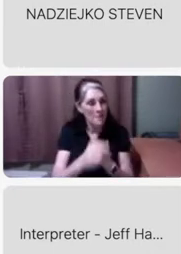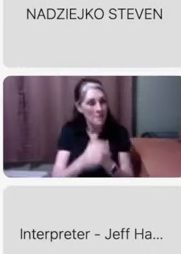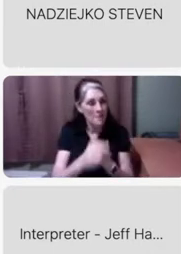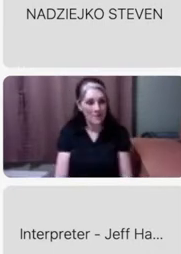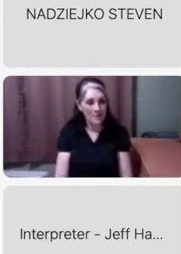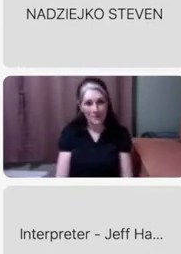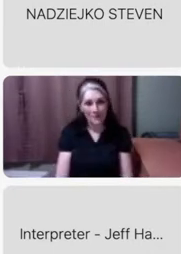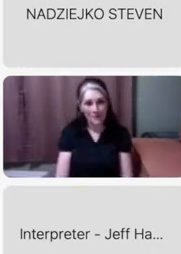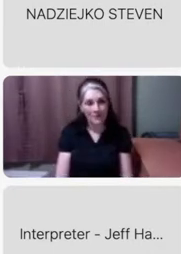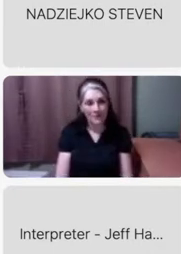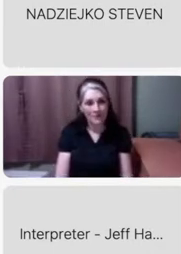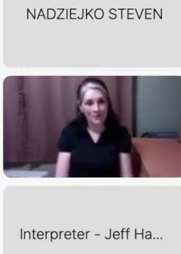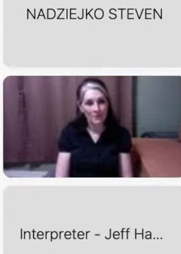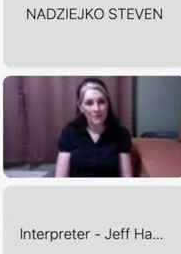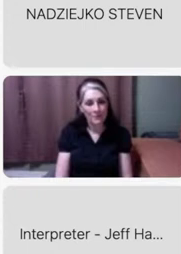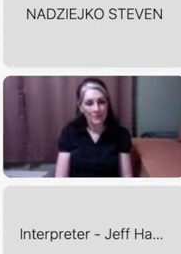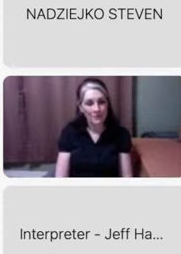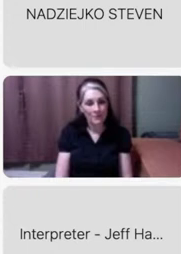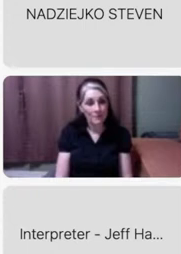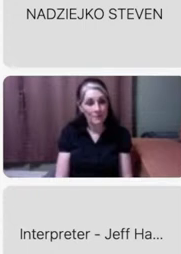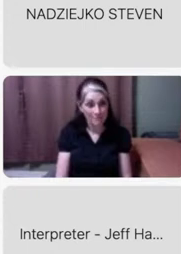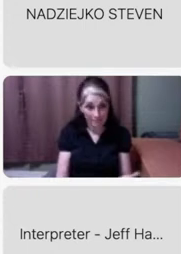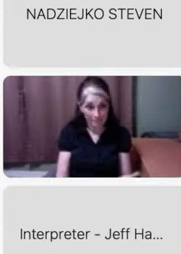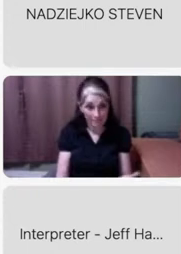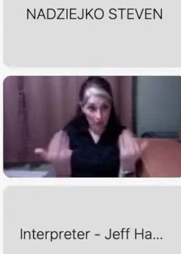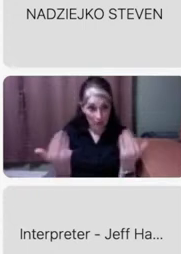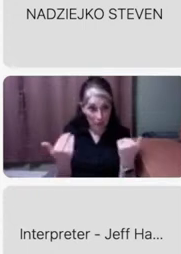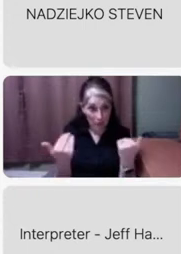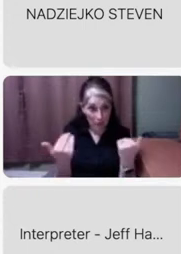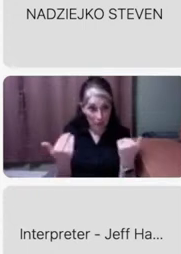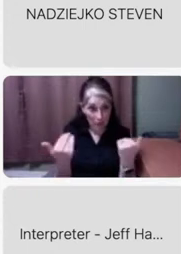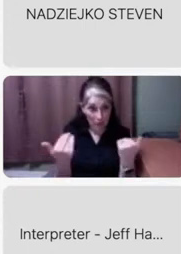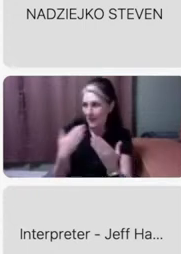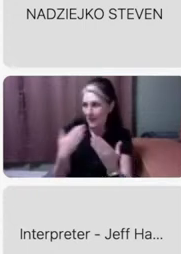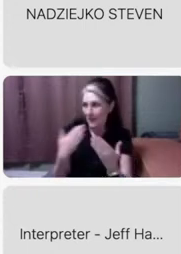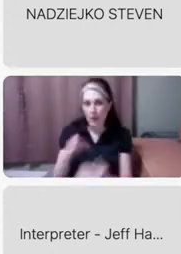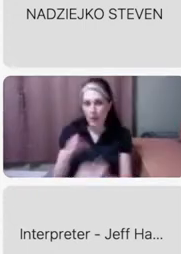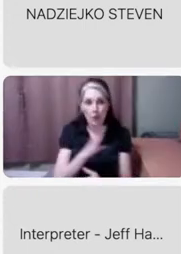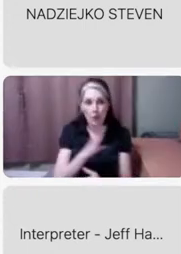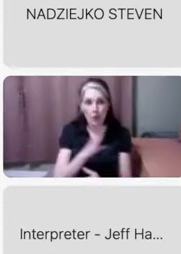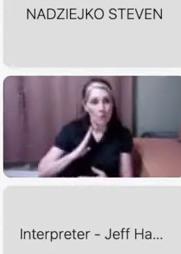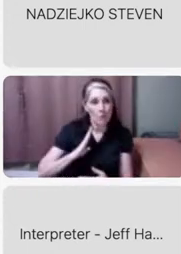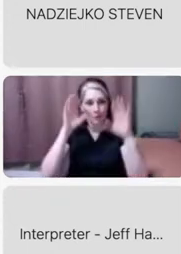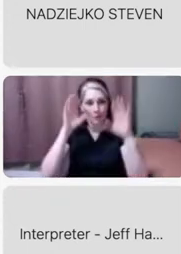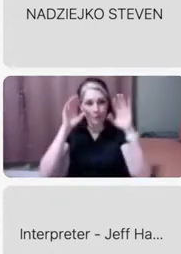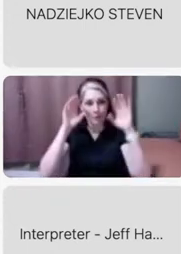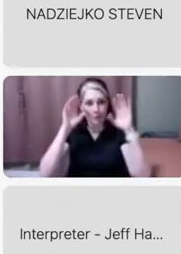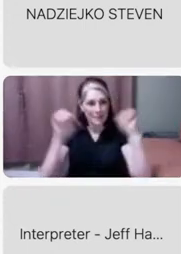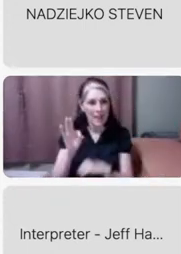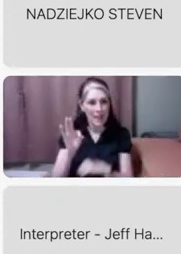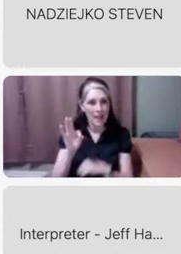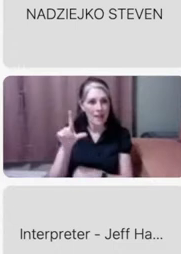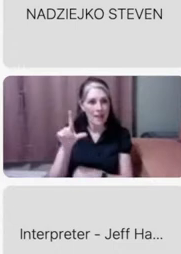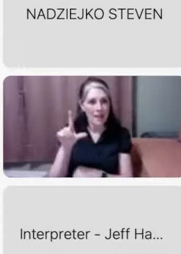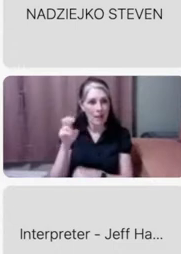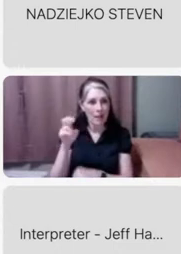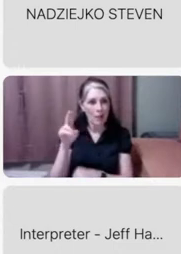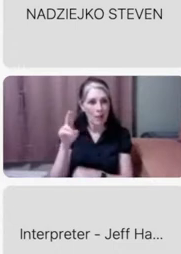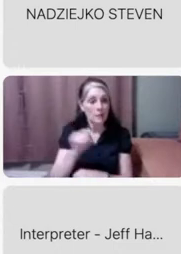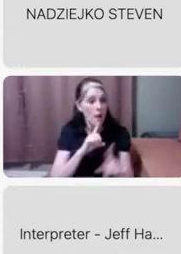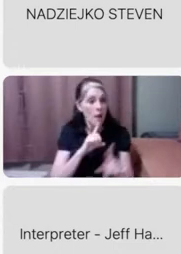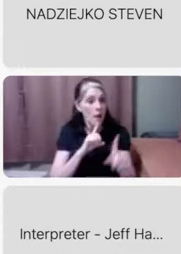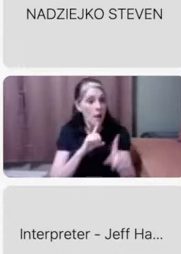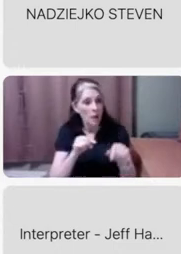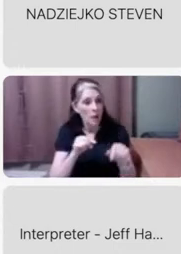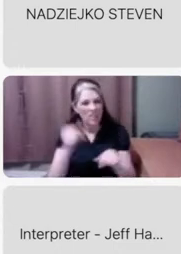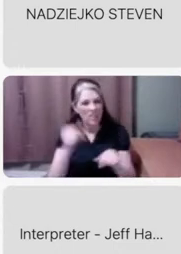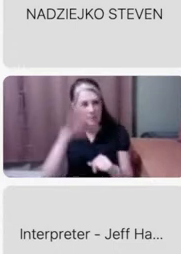to come up yeah thank you board president flores and just uh i was able to attend the 47th uh